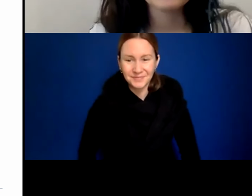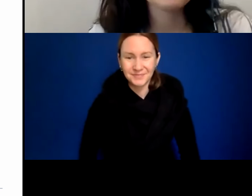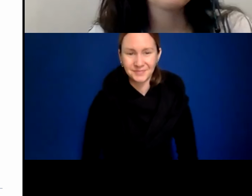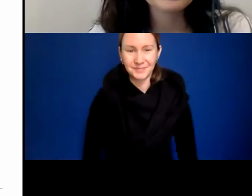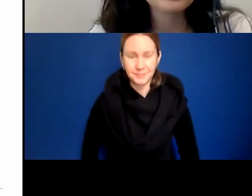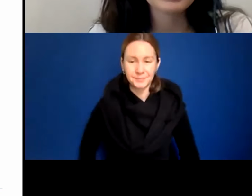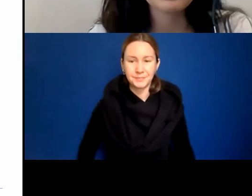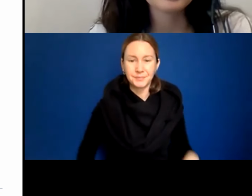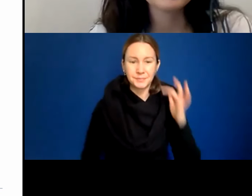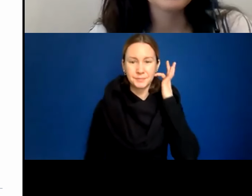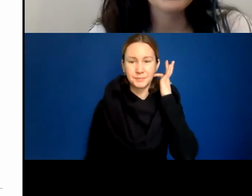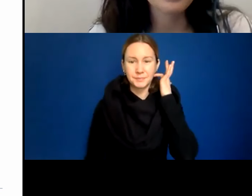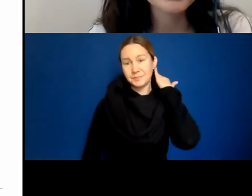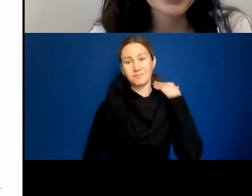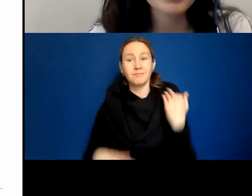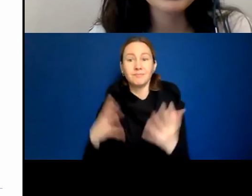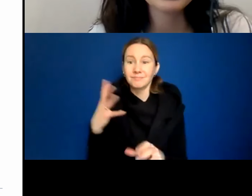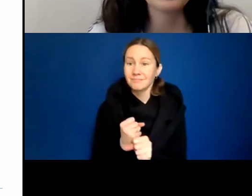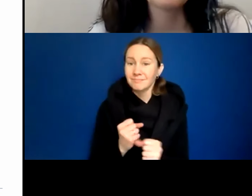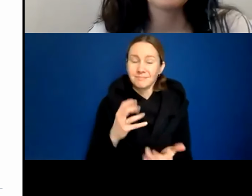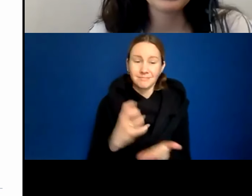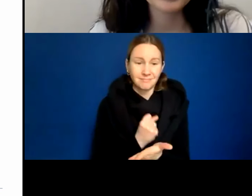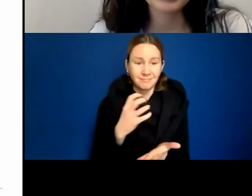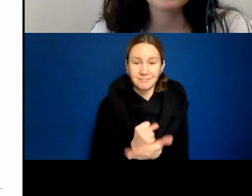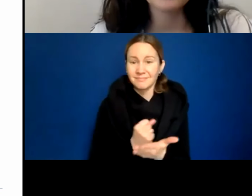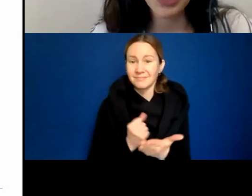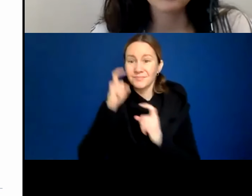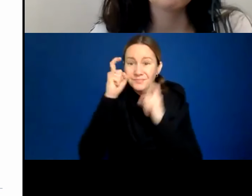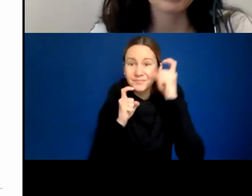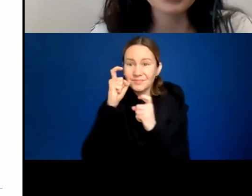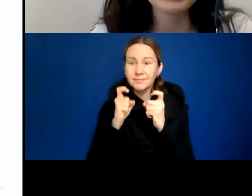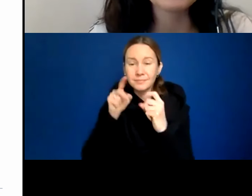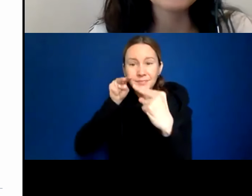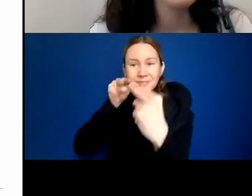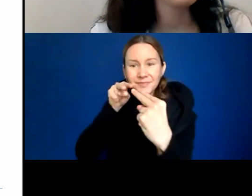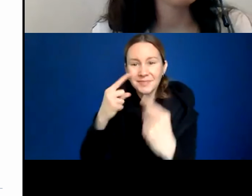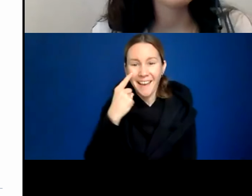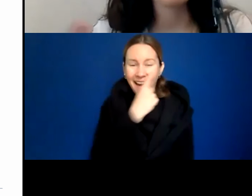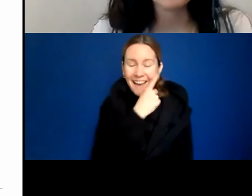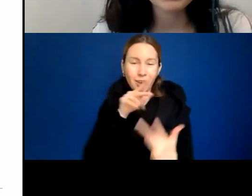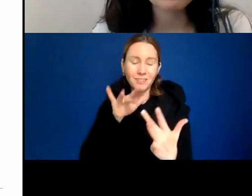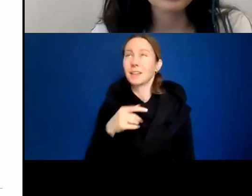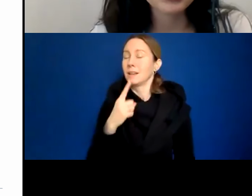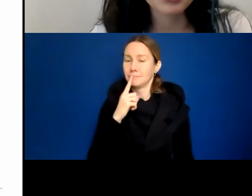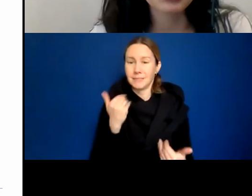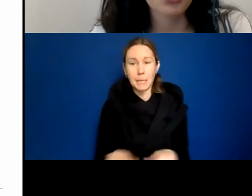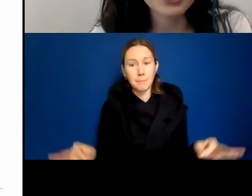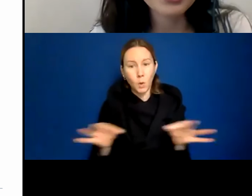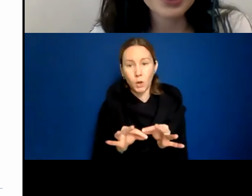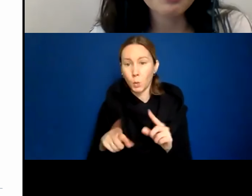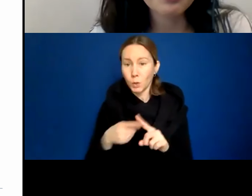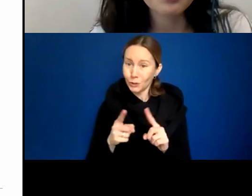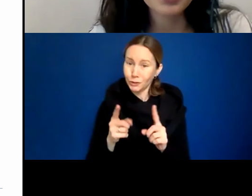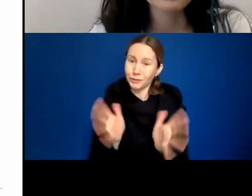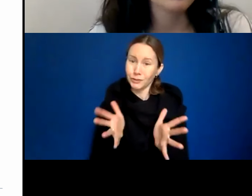Take advantage of facial expressions and eye contact. I can't emphasize enough how important it is to be facing a person when you're talking